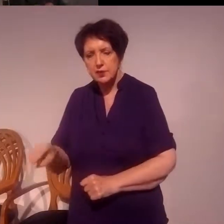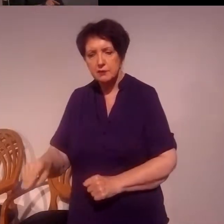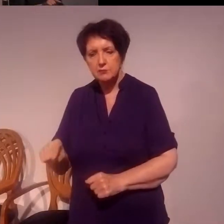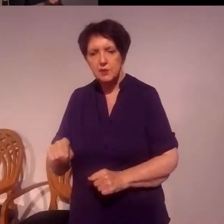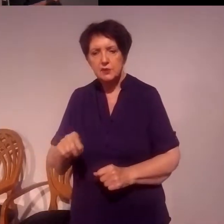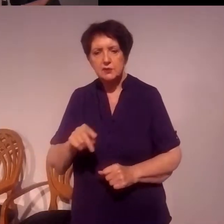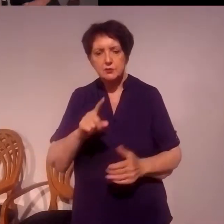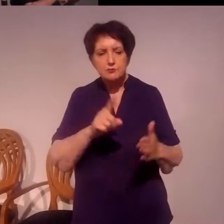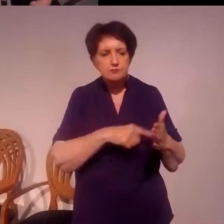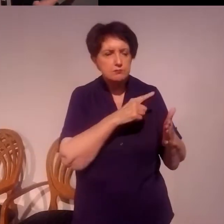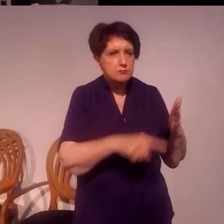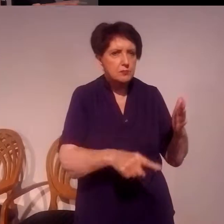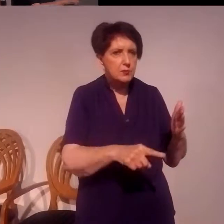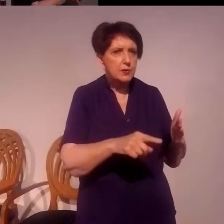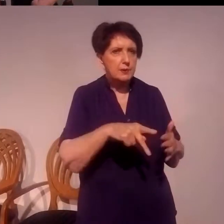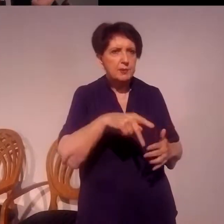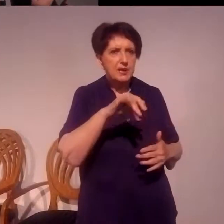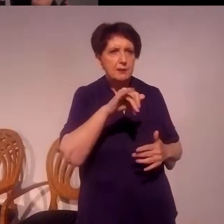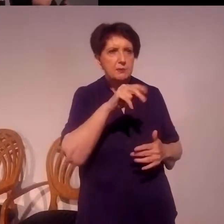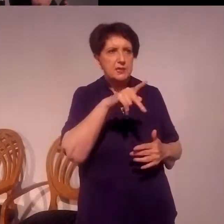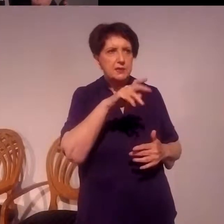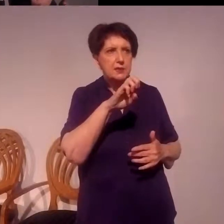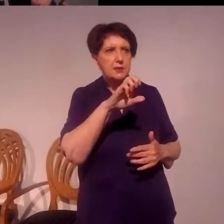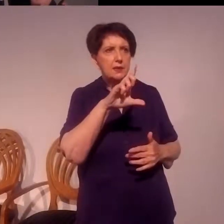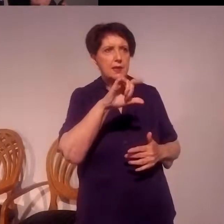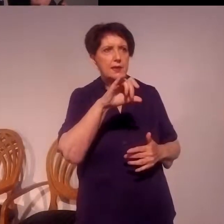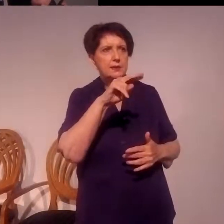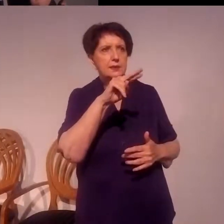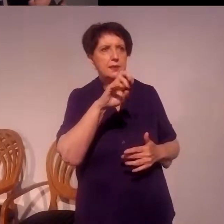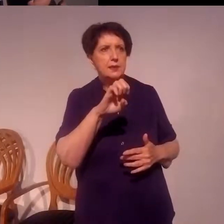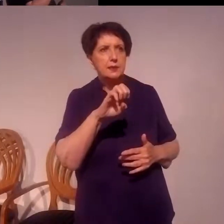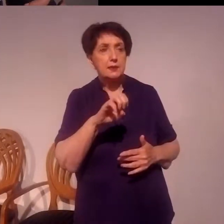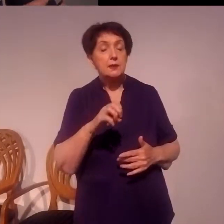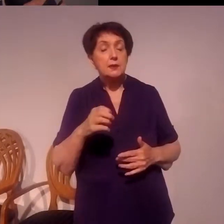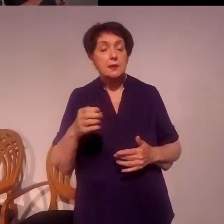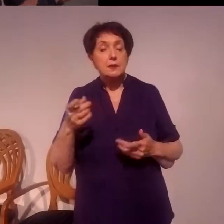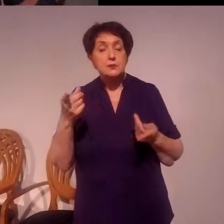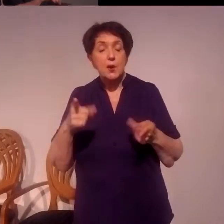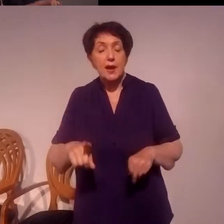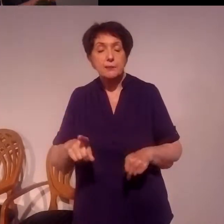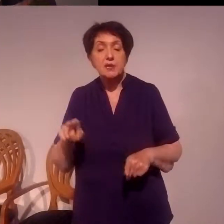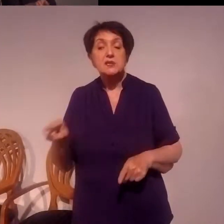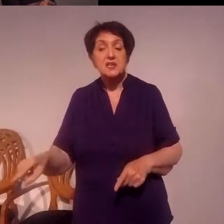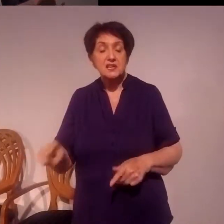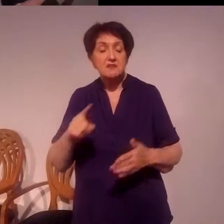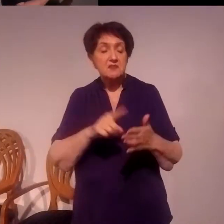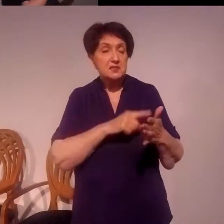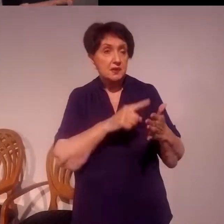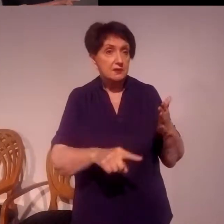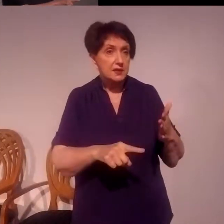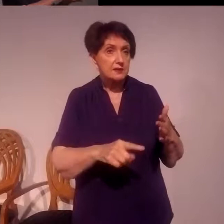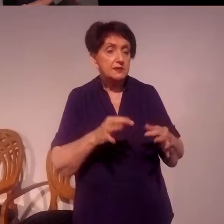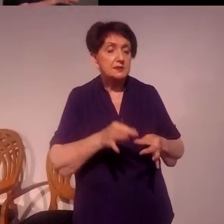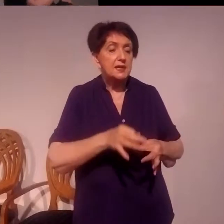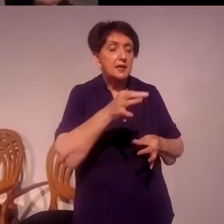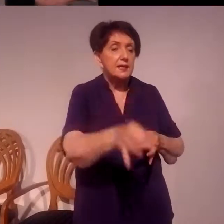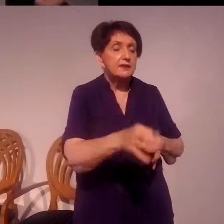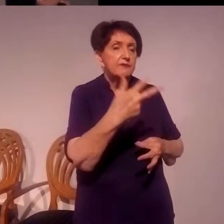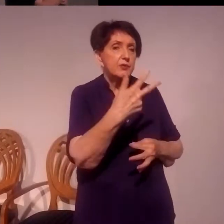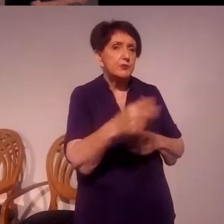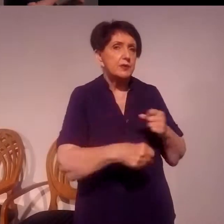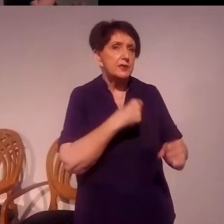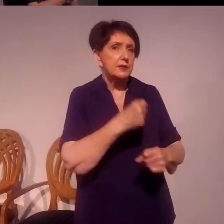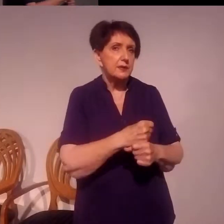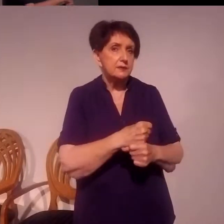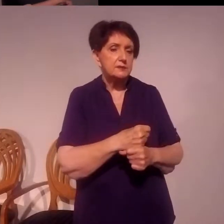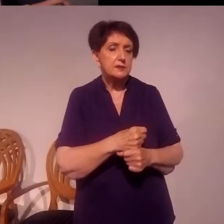pipeline. And because of that, he did. And that delayed it for 3 years. Okay? Now, that book was